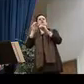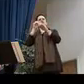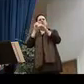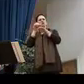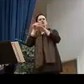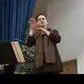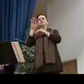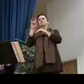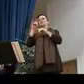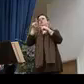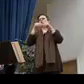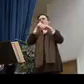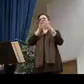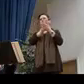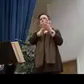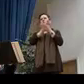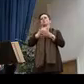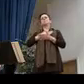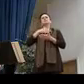stand.